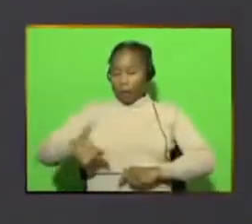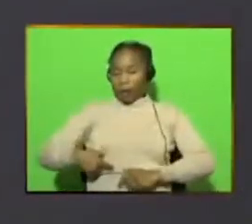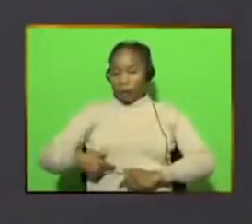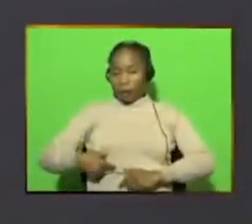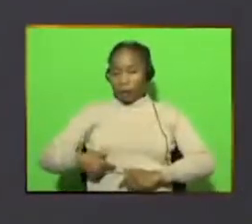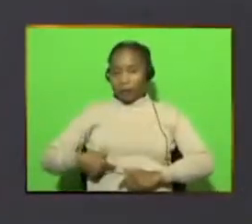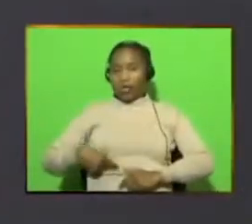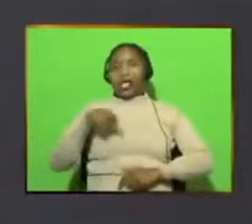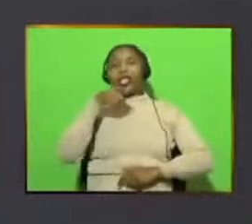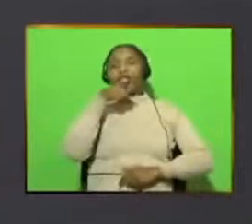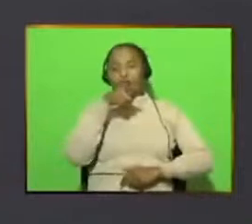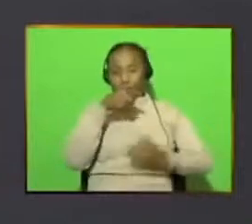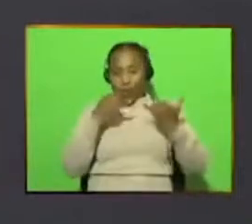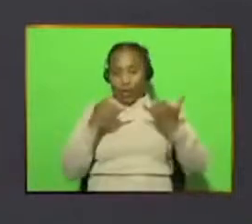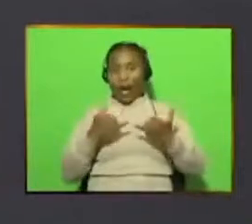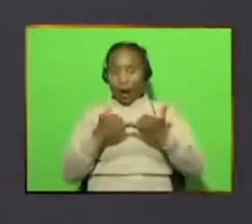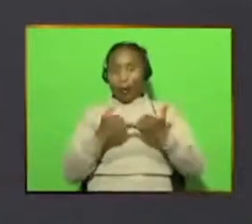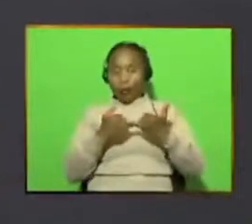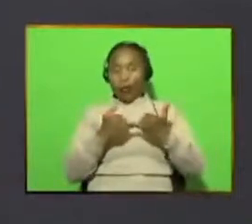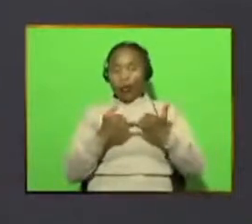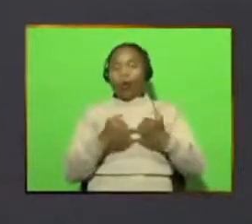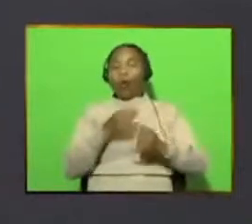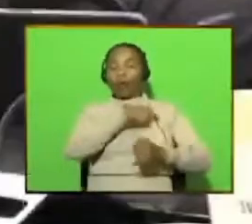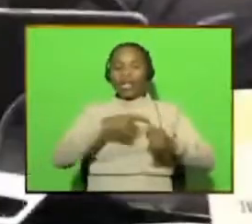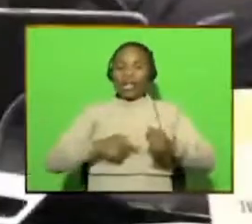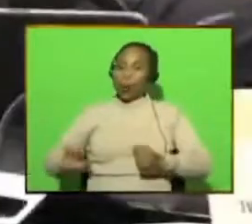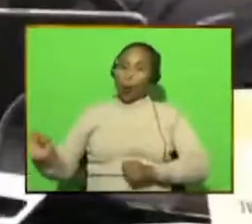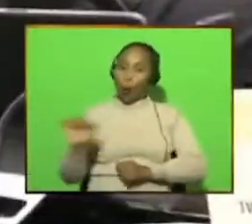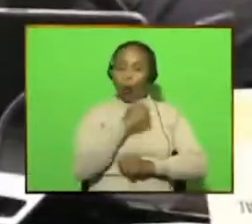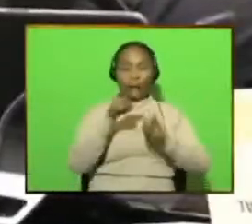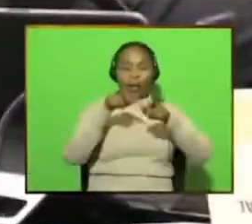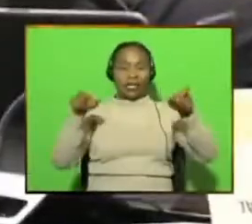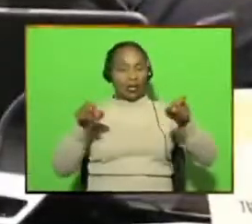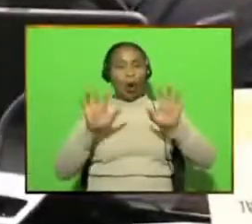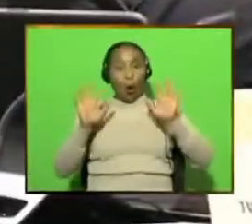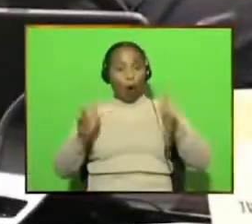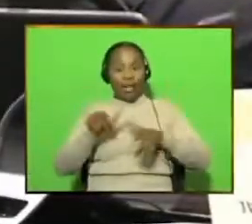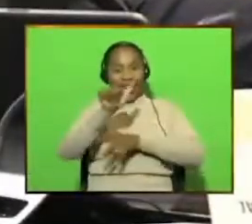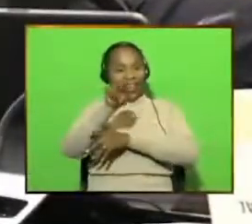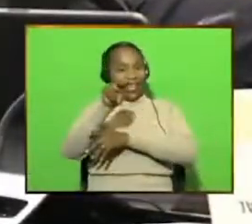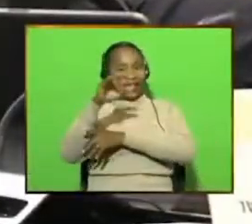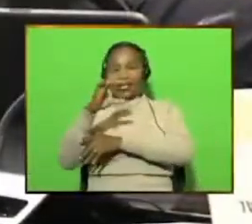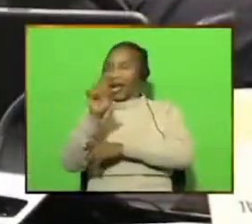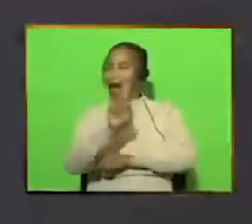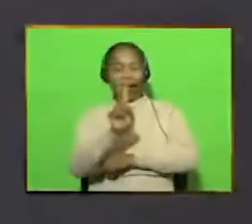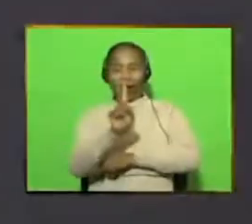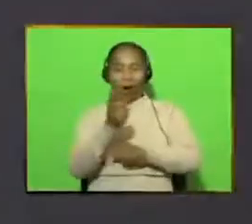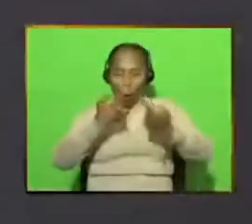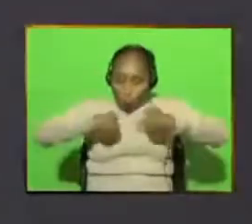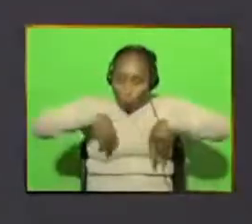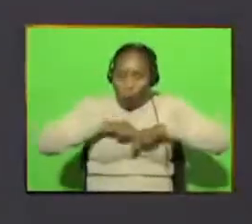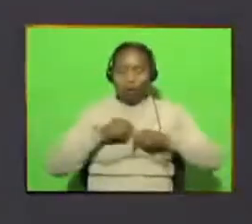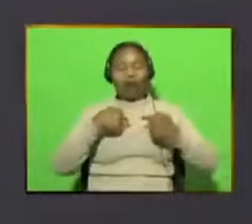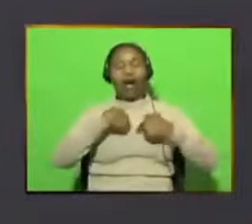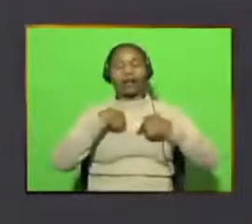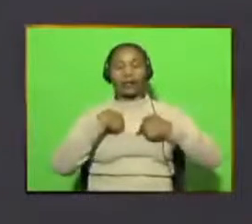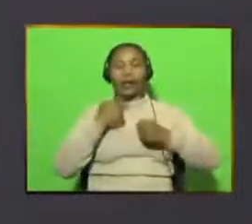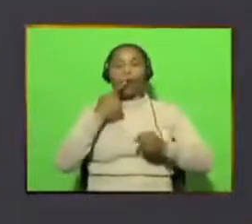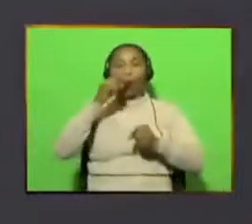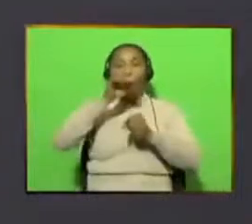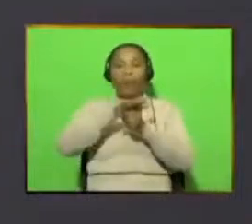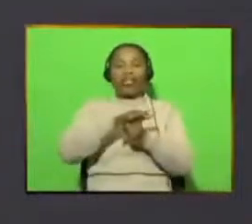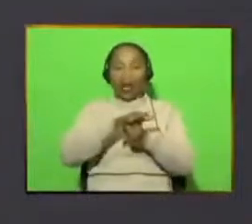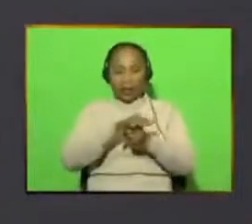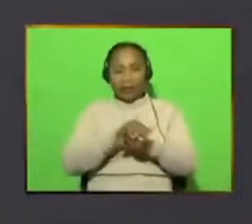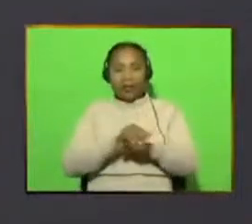you are everybody's president from today on, not just the African National Congress. All of us are committed to